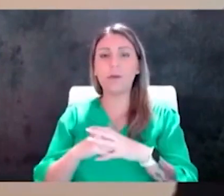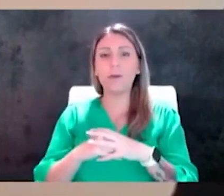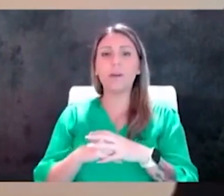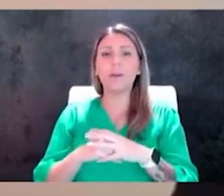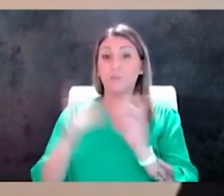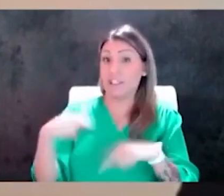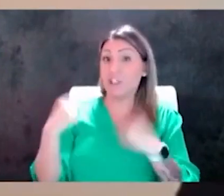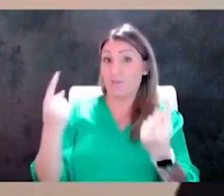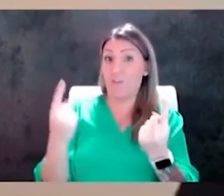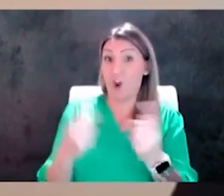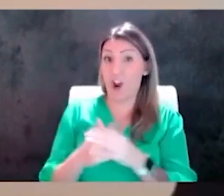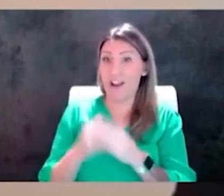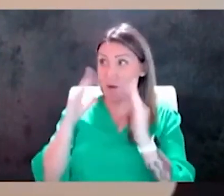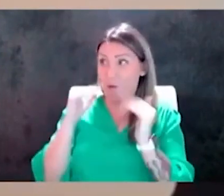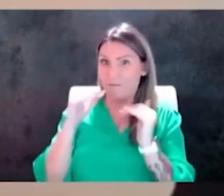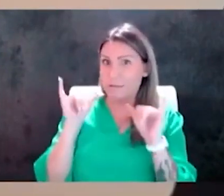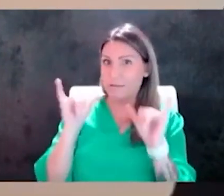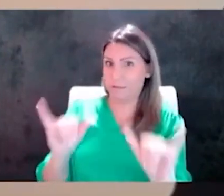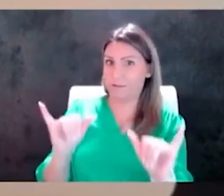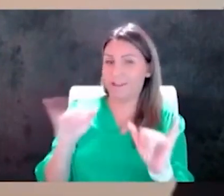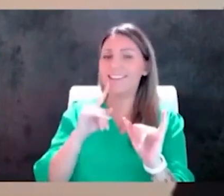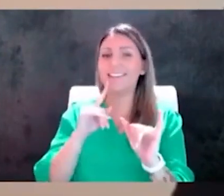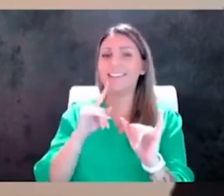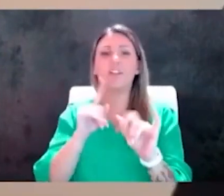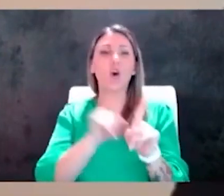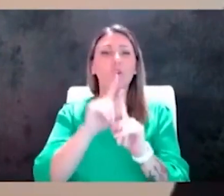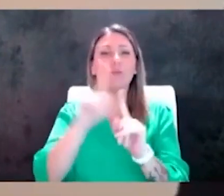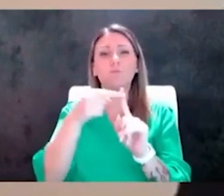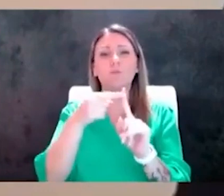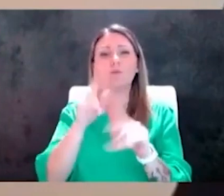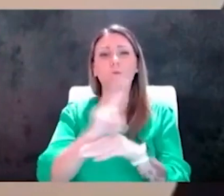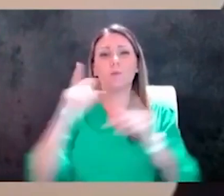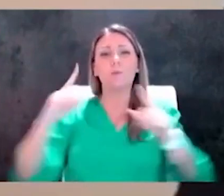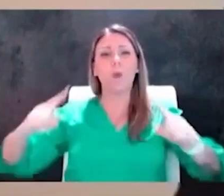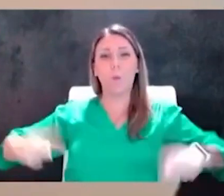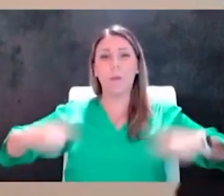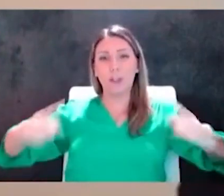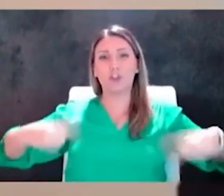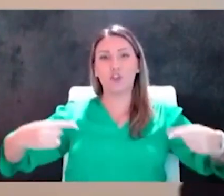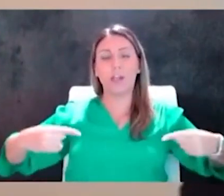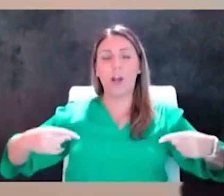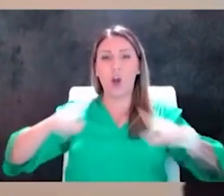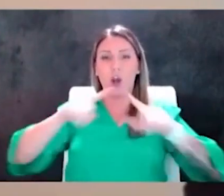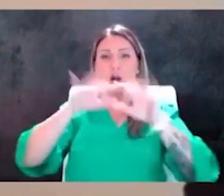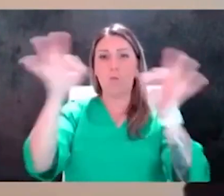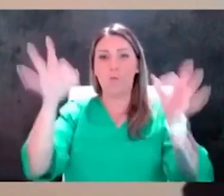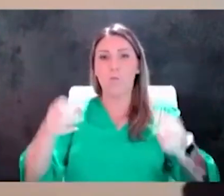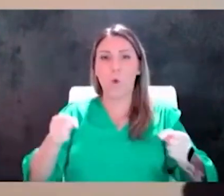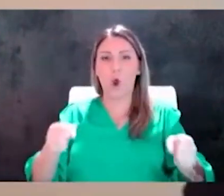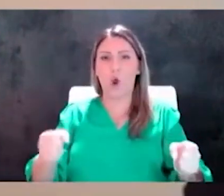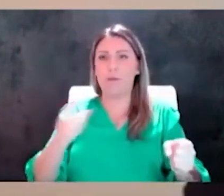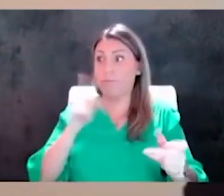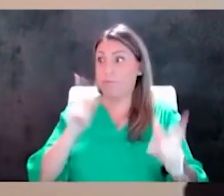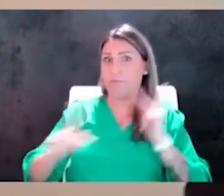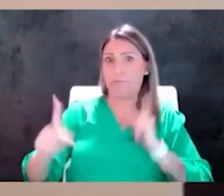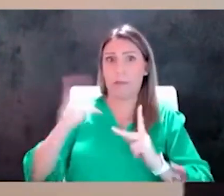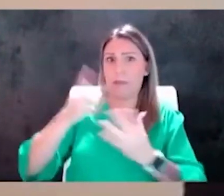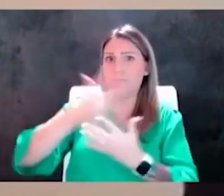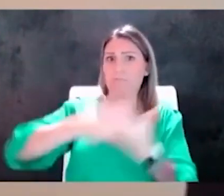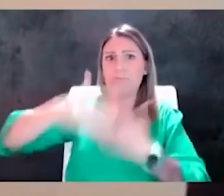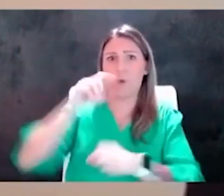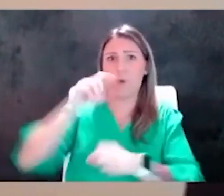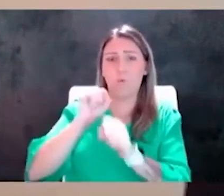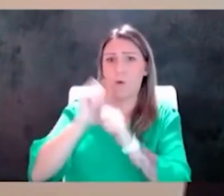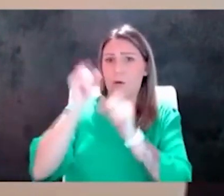and hopefully it stays that way. But that's also when I was using a wheelchair and a walker. And so these are people that I had been working with for a long time, and then all of